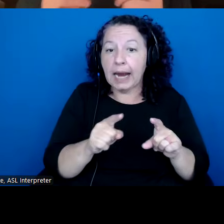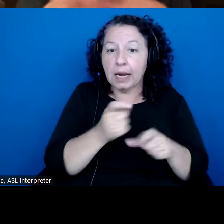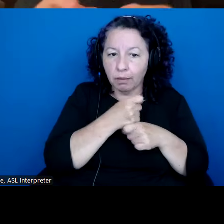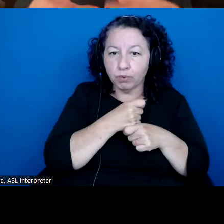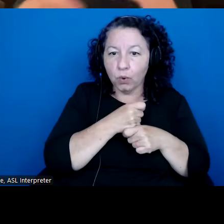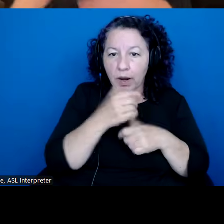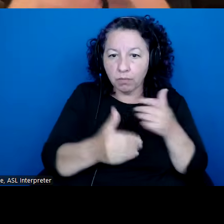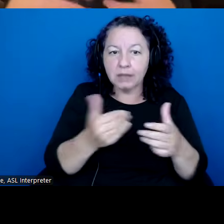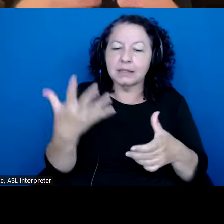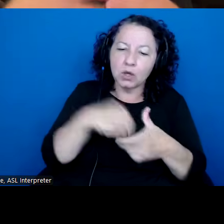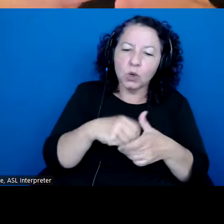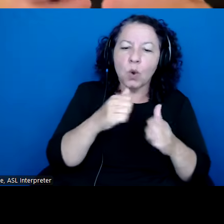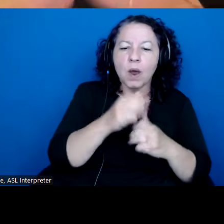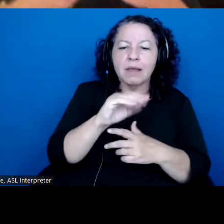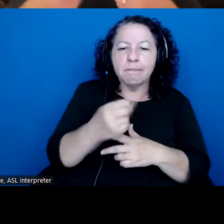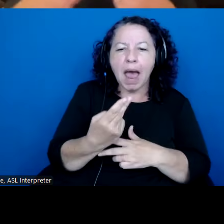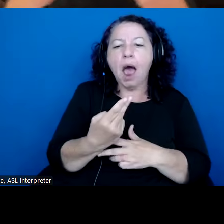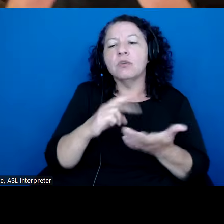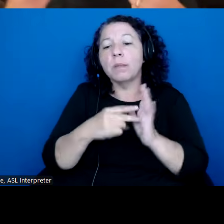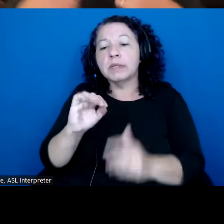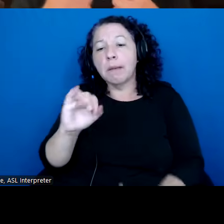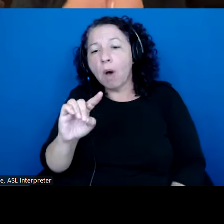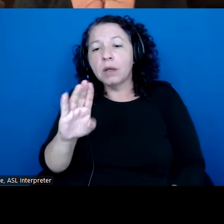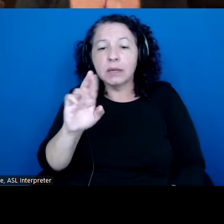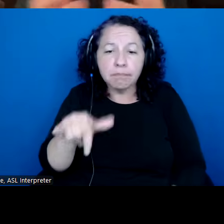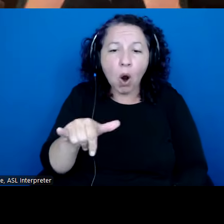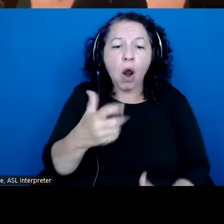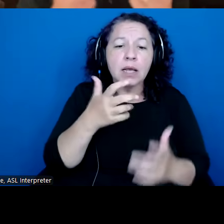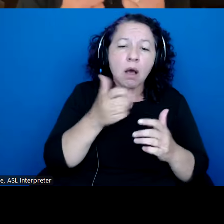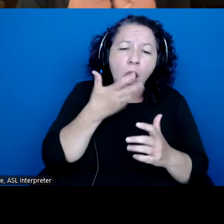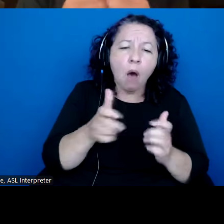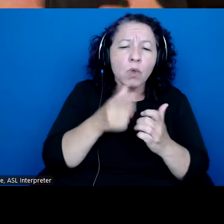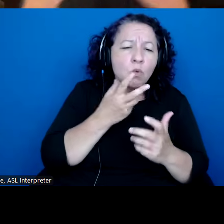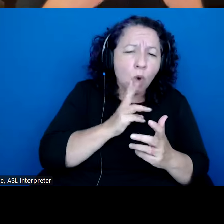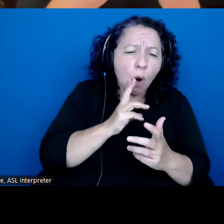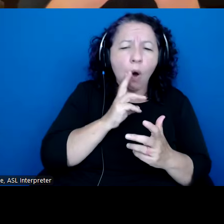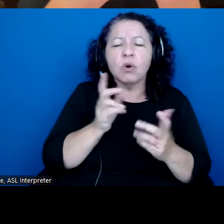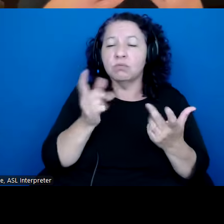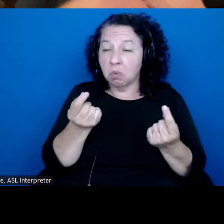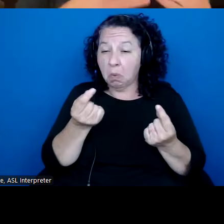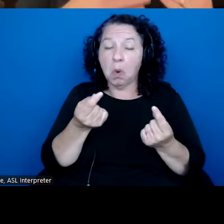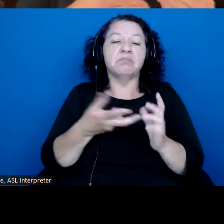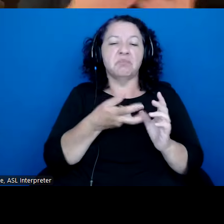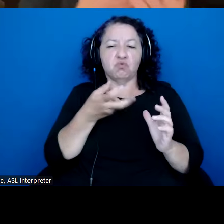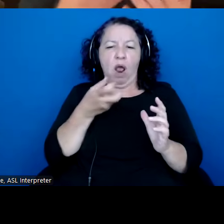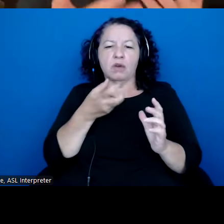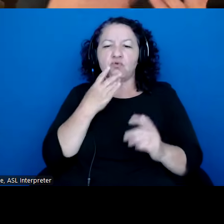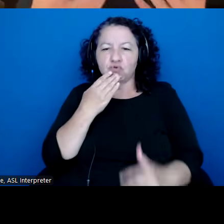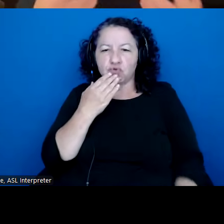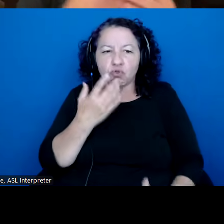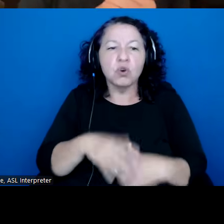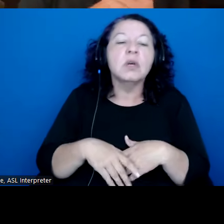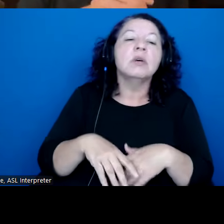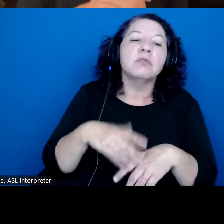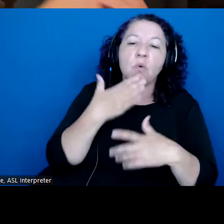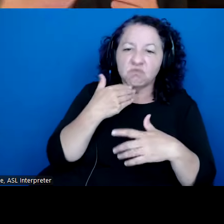taking malted barley, heating it up in water to extract sugars and enzymes and things. So they used it as a source of sugar and flavor, that